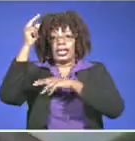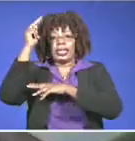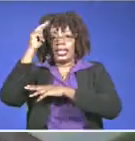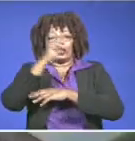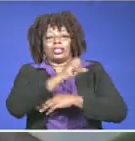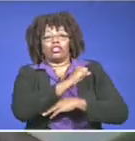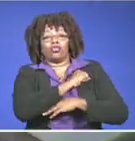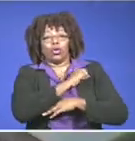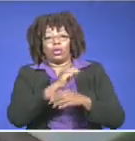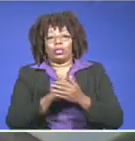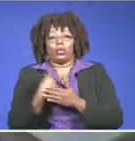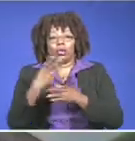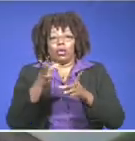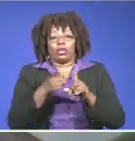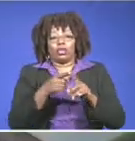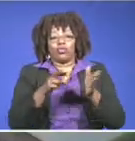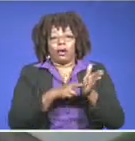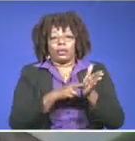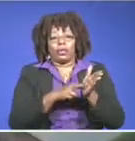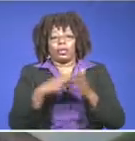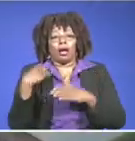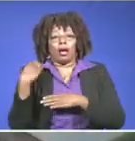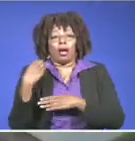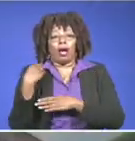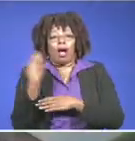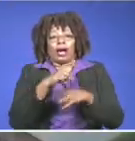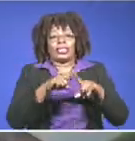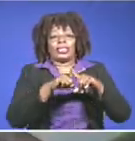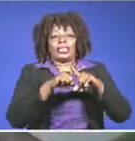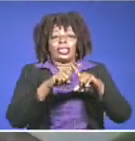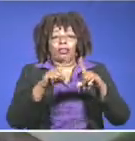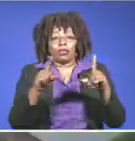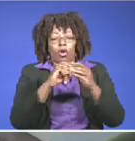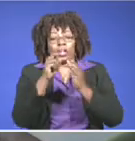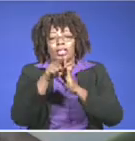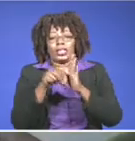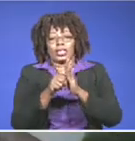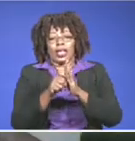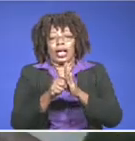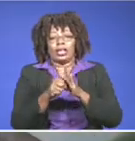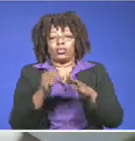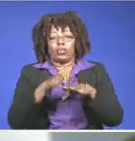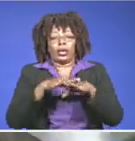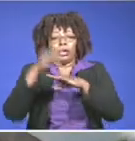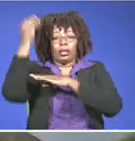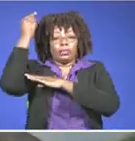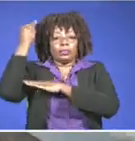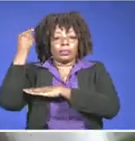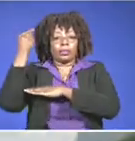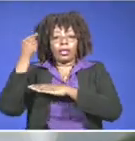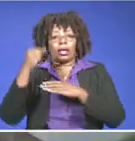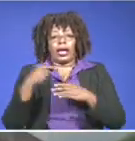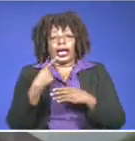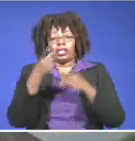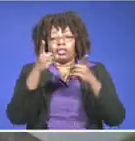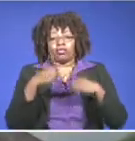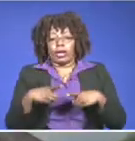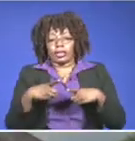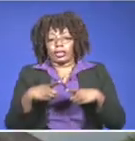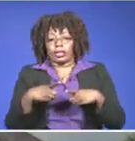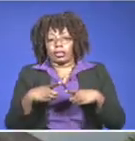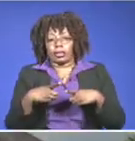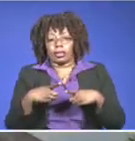Strawn. We want to be able to represent our different organizations and wear our stoles. And we also would less just like some sort